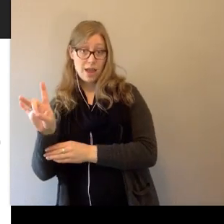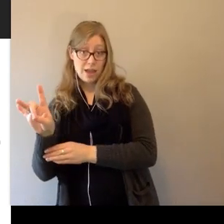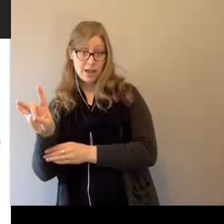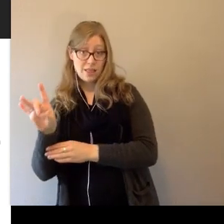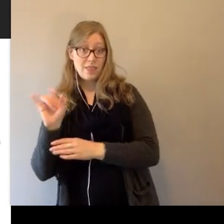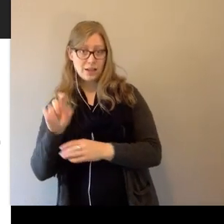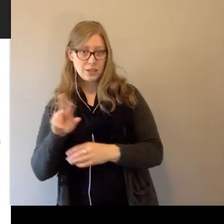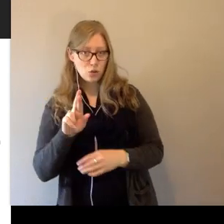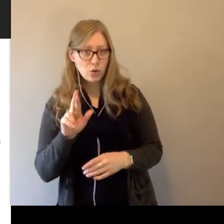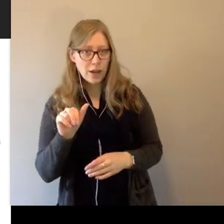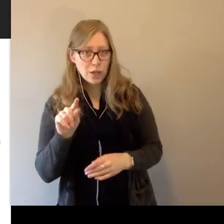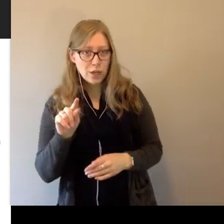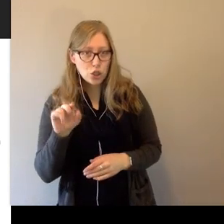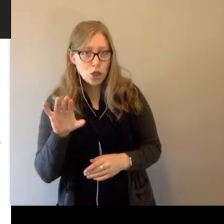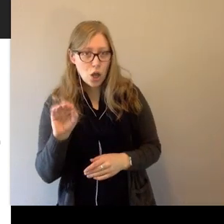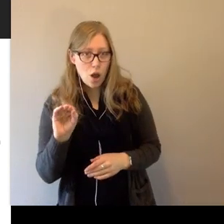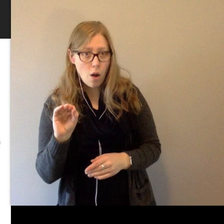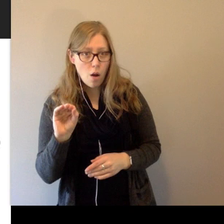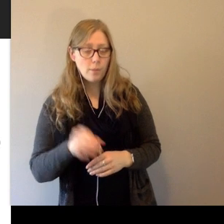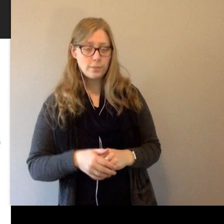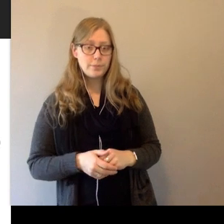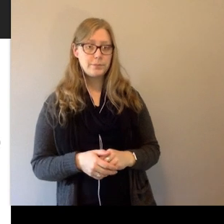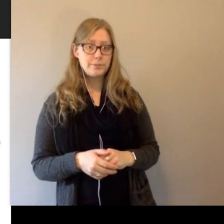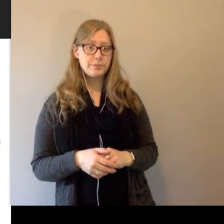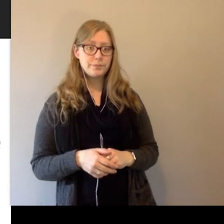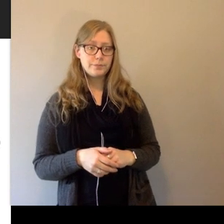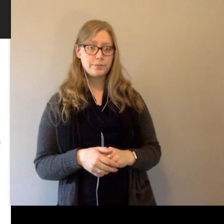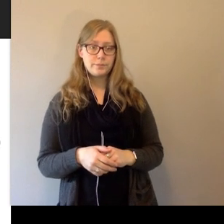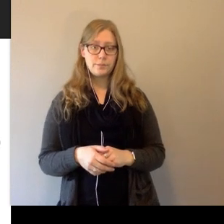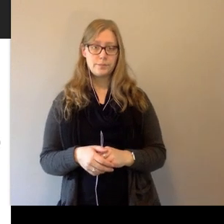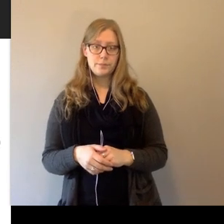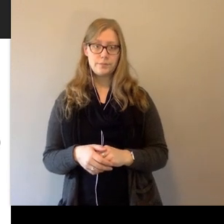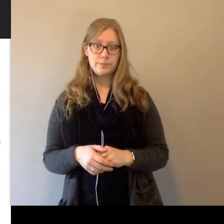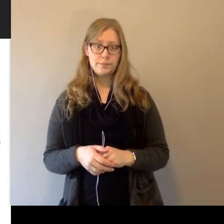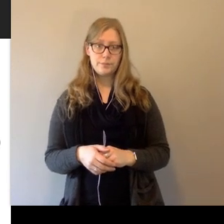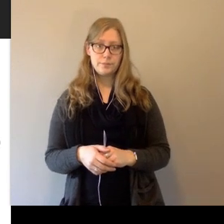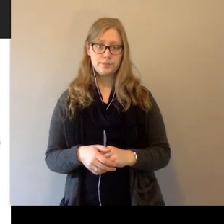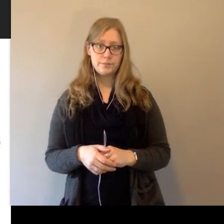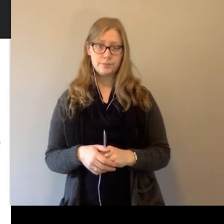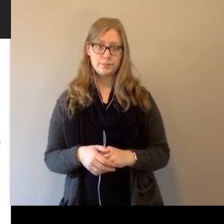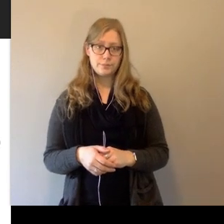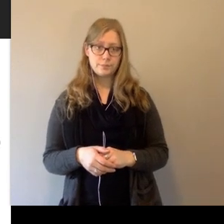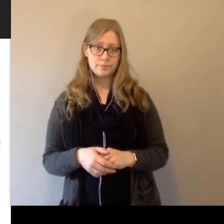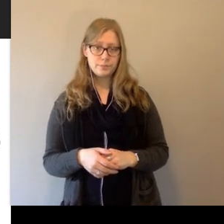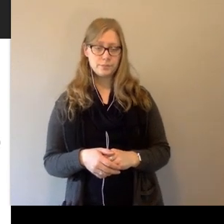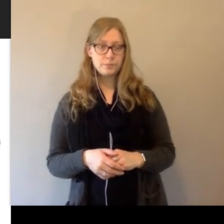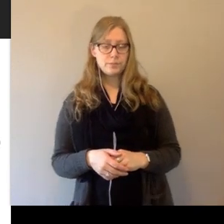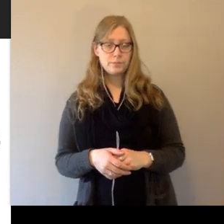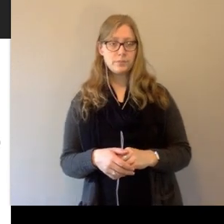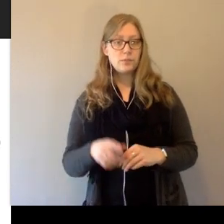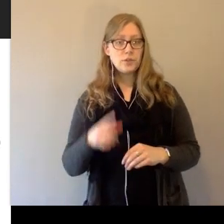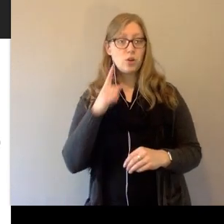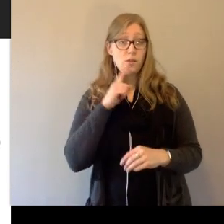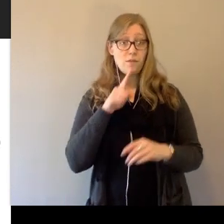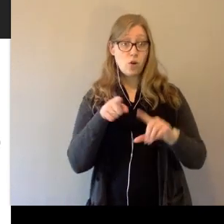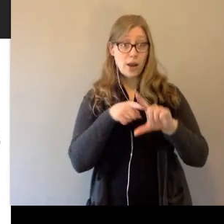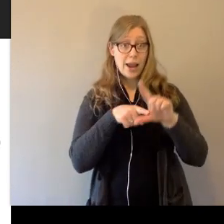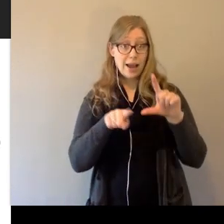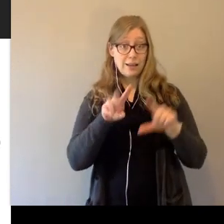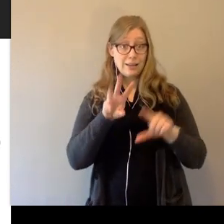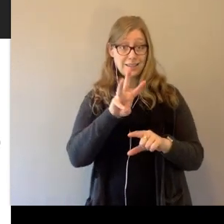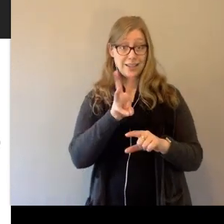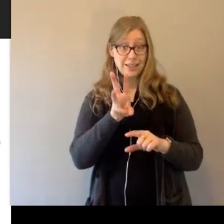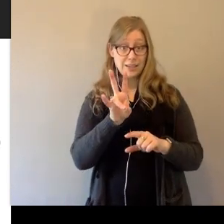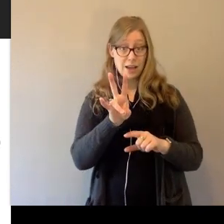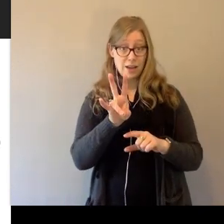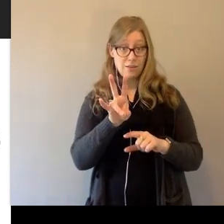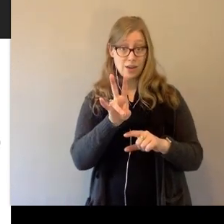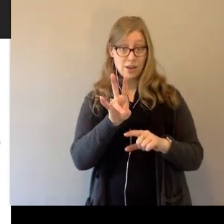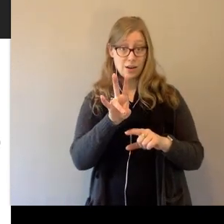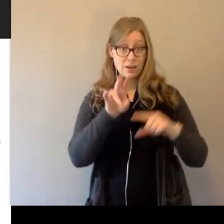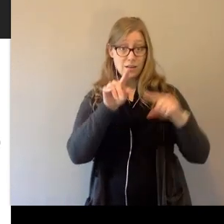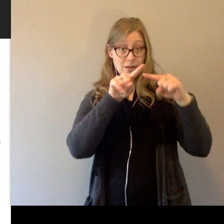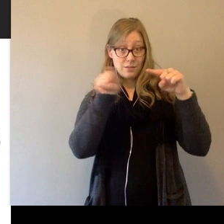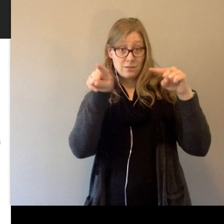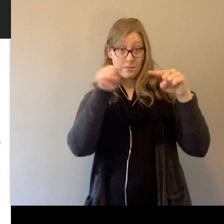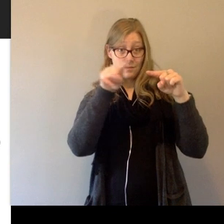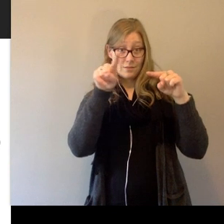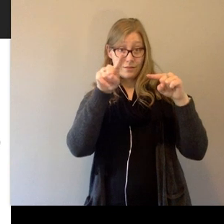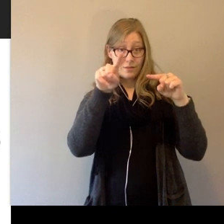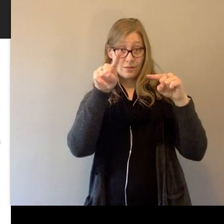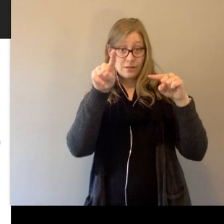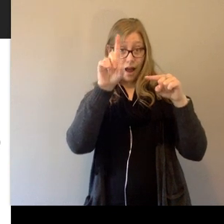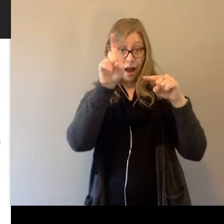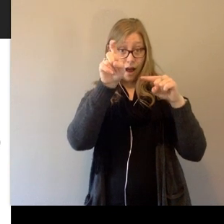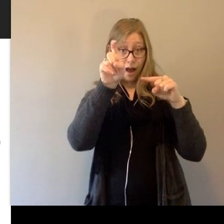adjacent side. And for this angle 67, the adjacent side is x. The hypotenuse is 23.5. So we'll